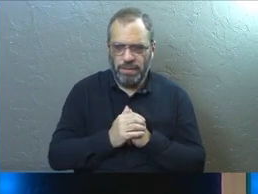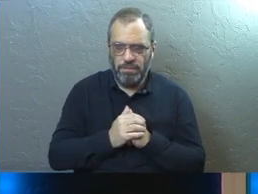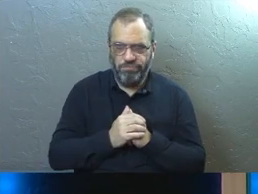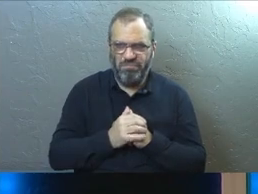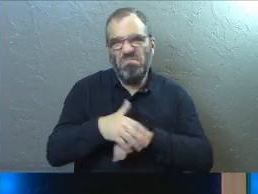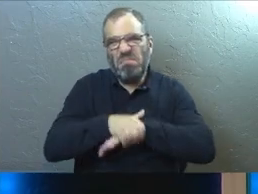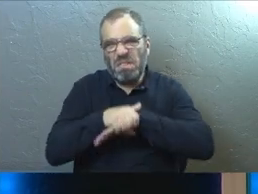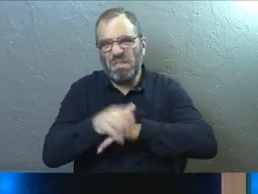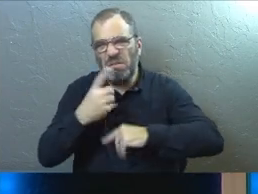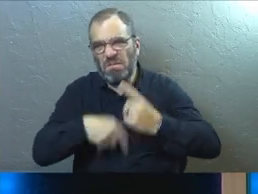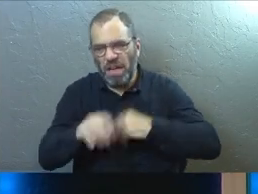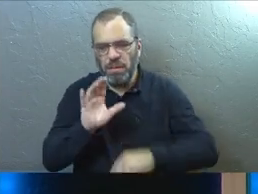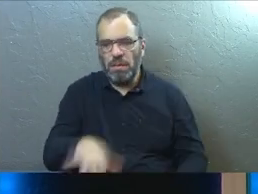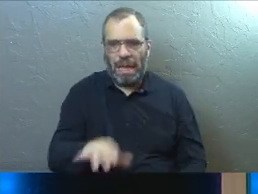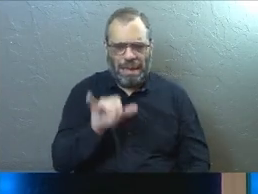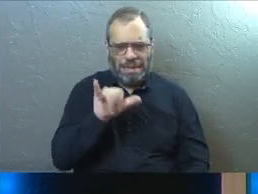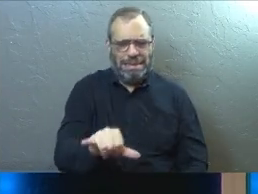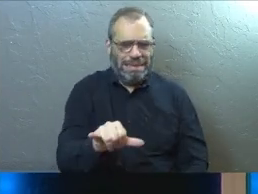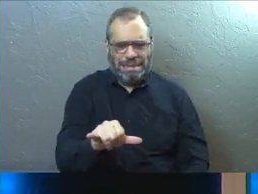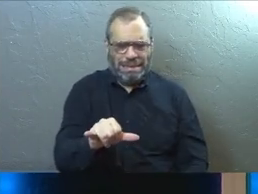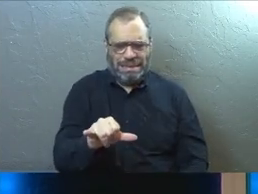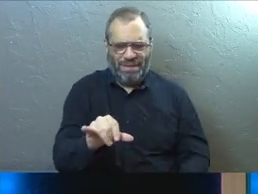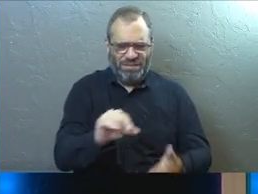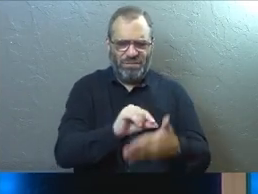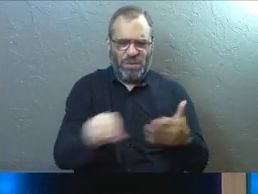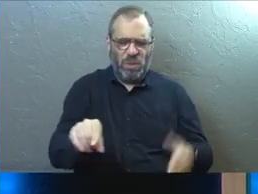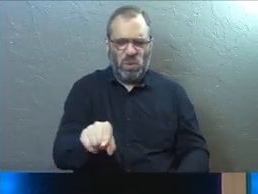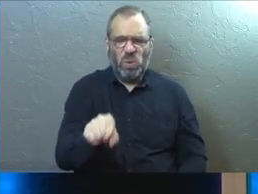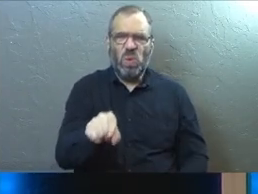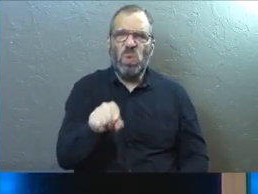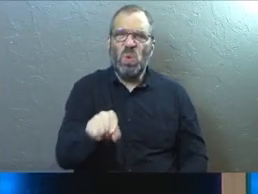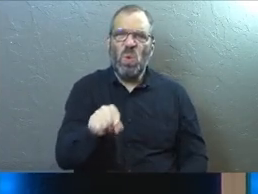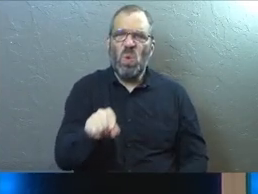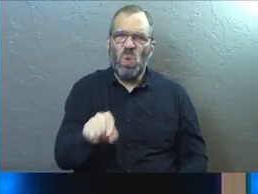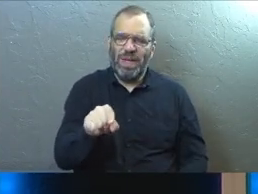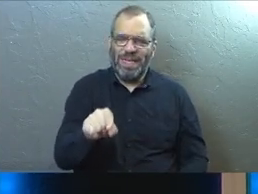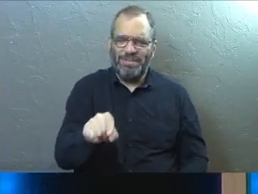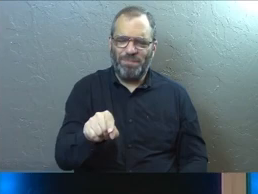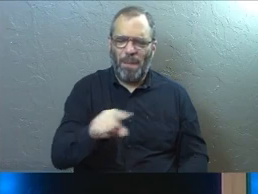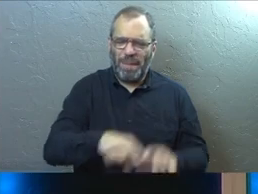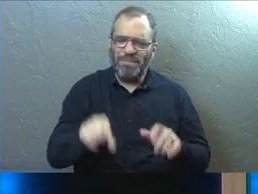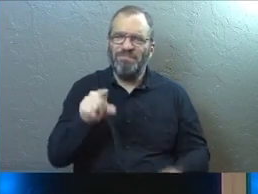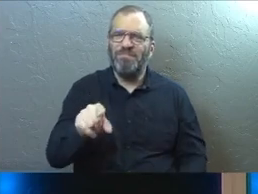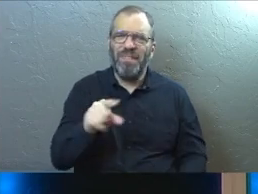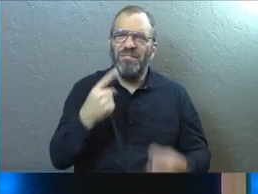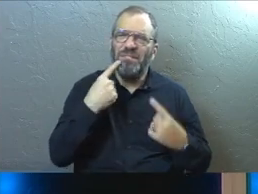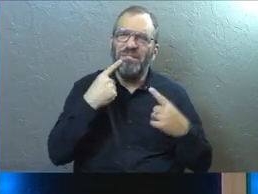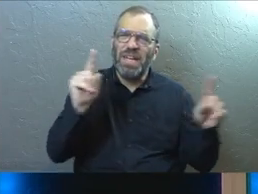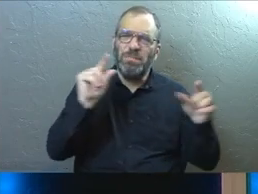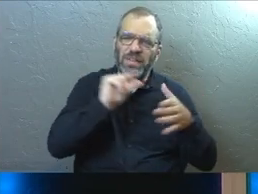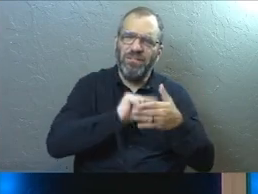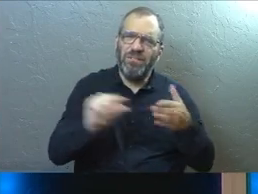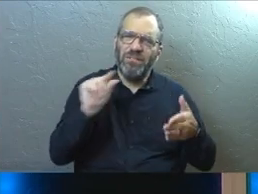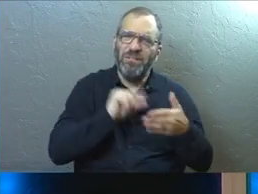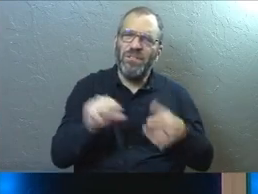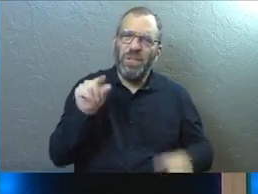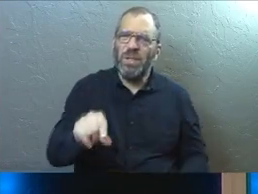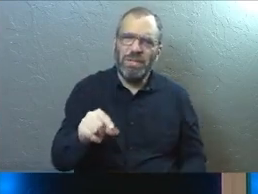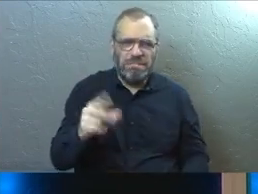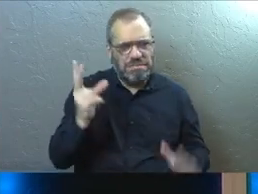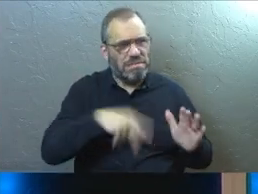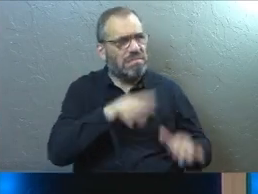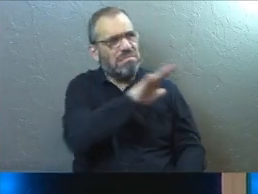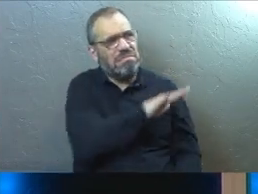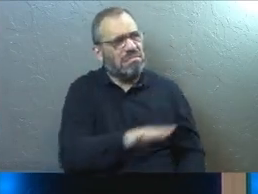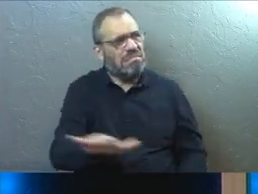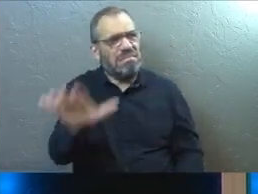a beautiful, simple phrase that we're going to look at. There's so much to this. But this is one of those famous verses that we see all